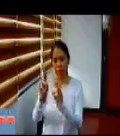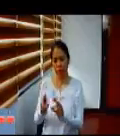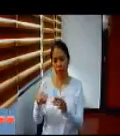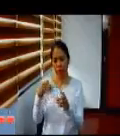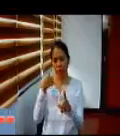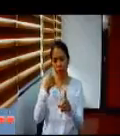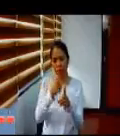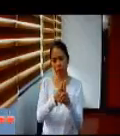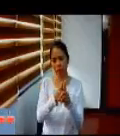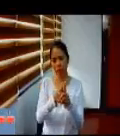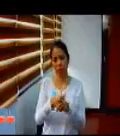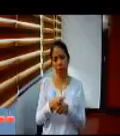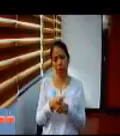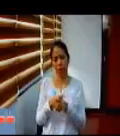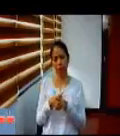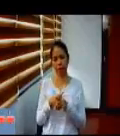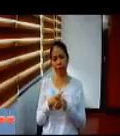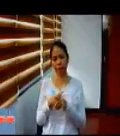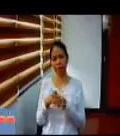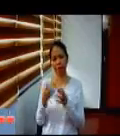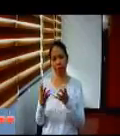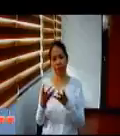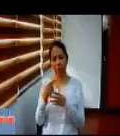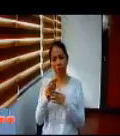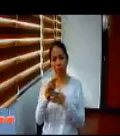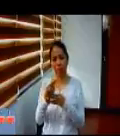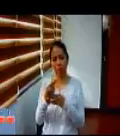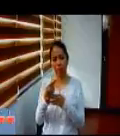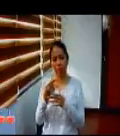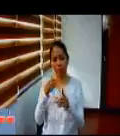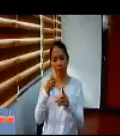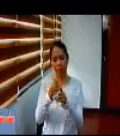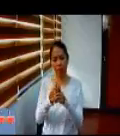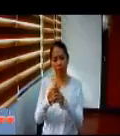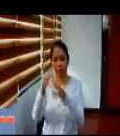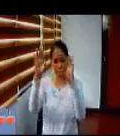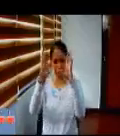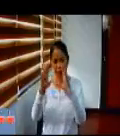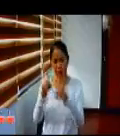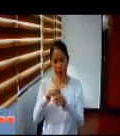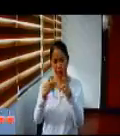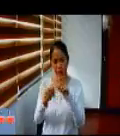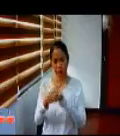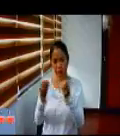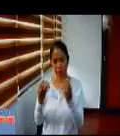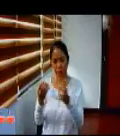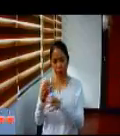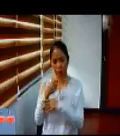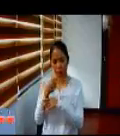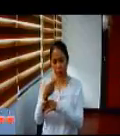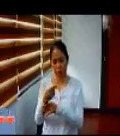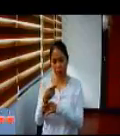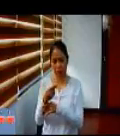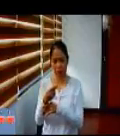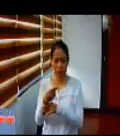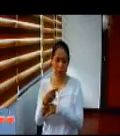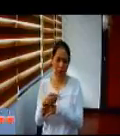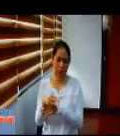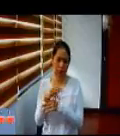I'd like to say this, the impact of climate change, many say is, it doesn't spare